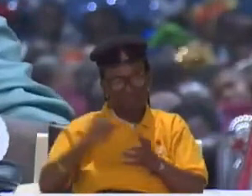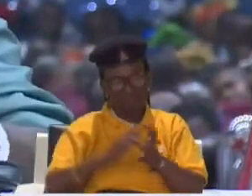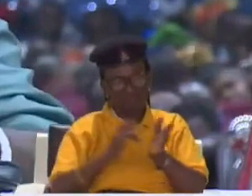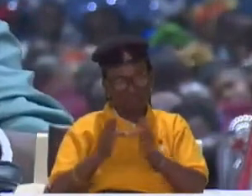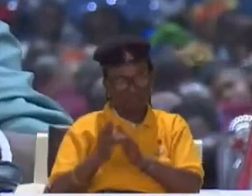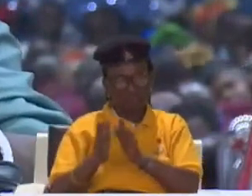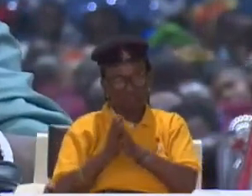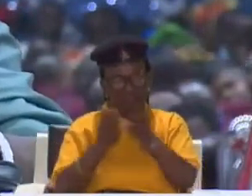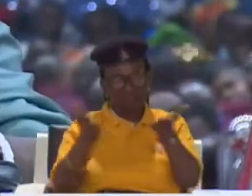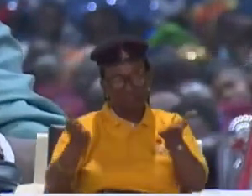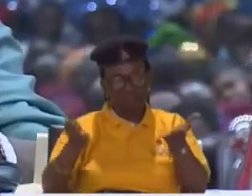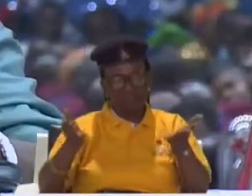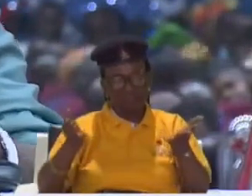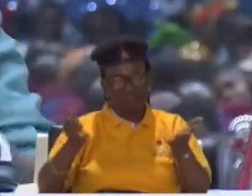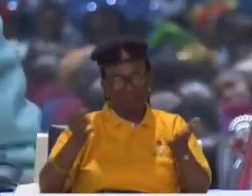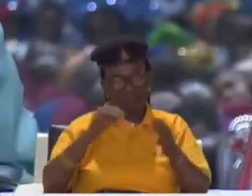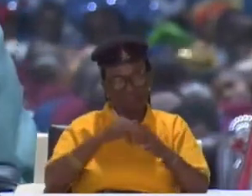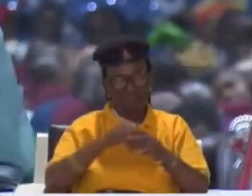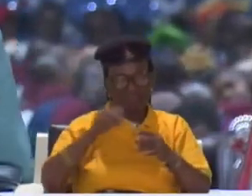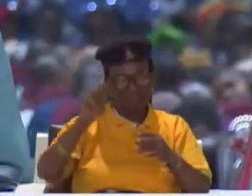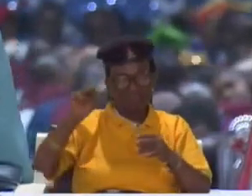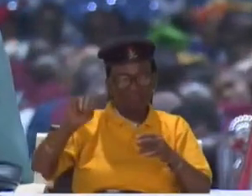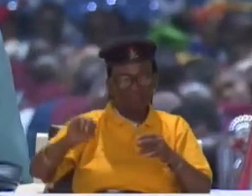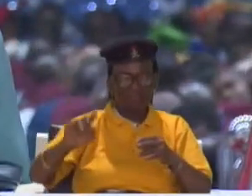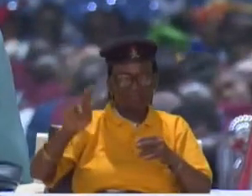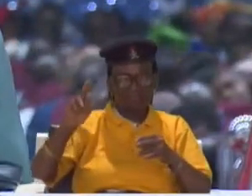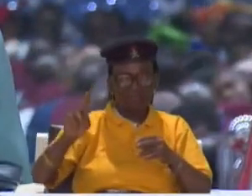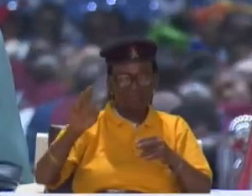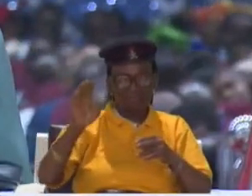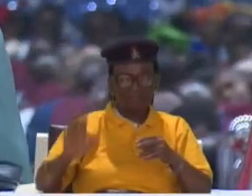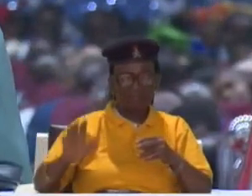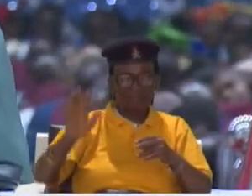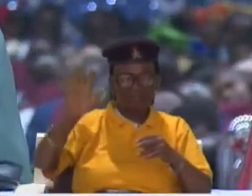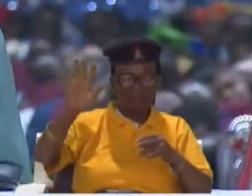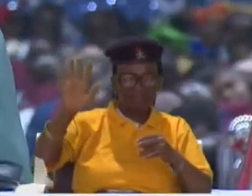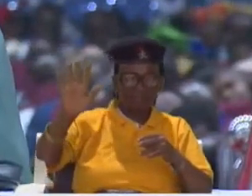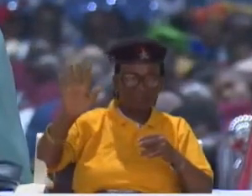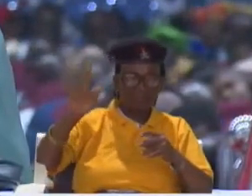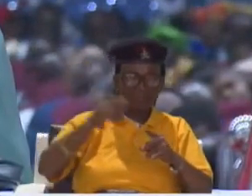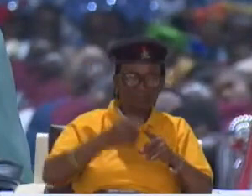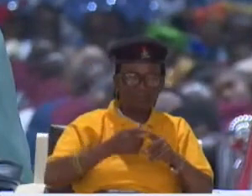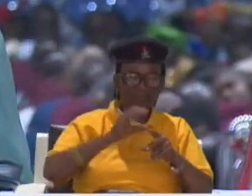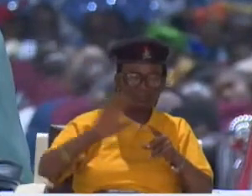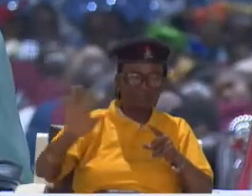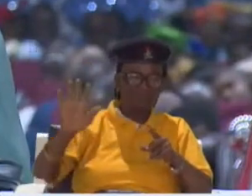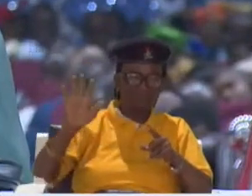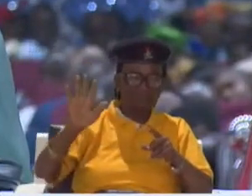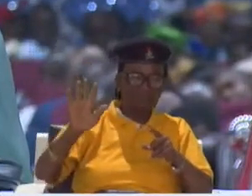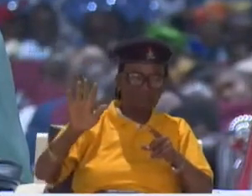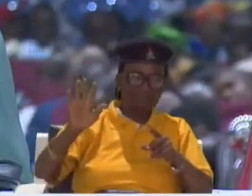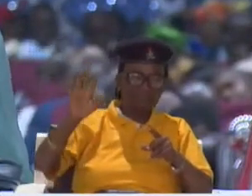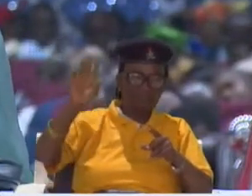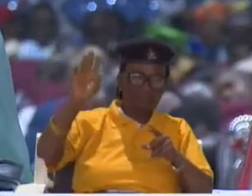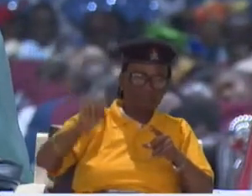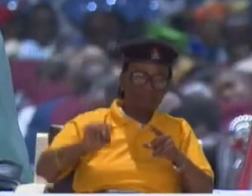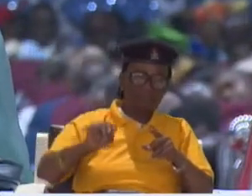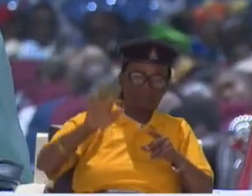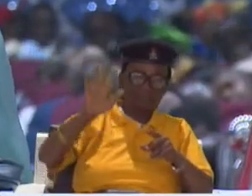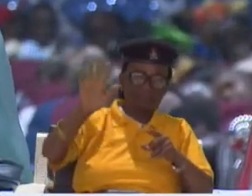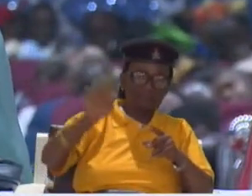scriptures, in Mark chapter 5, from verse 35 to 43,